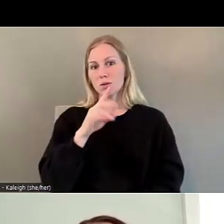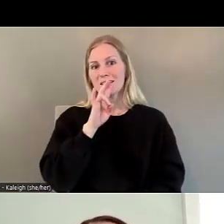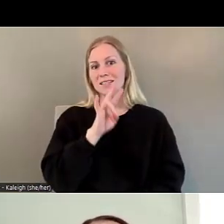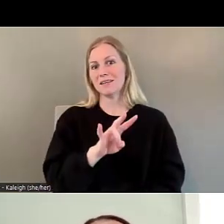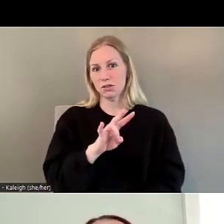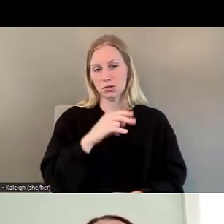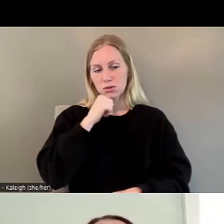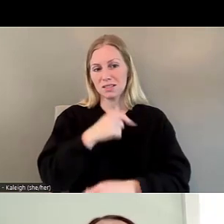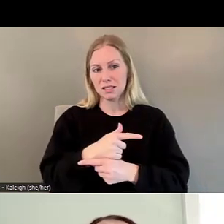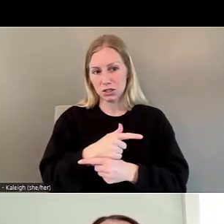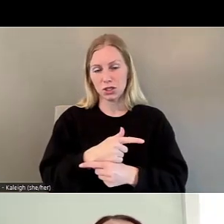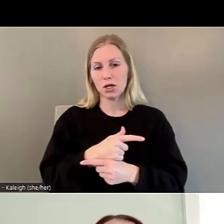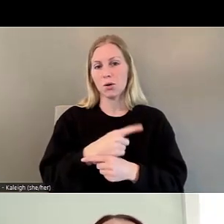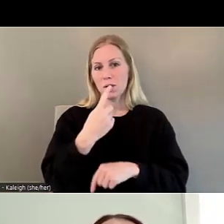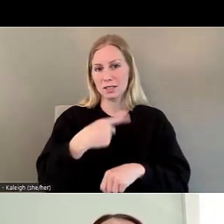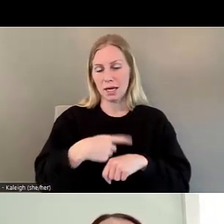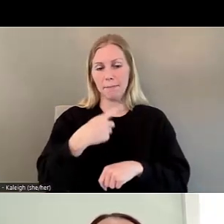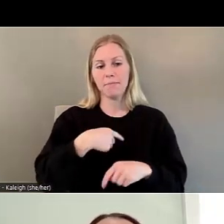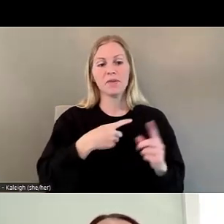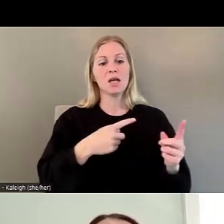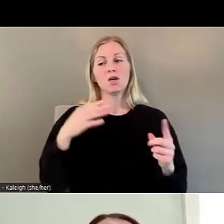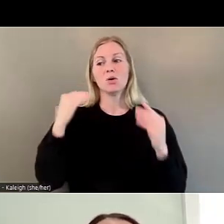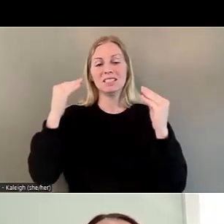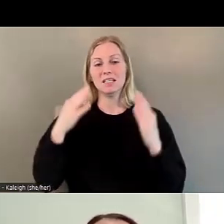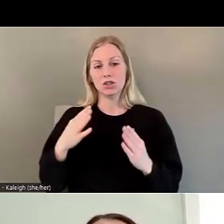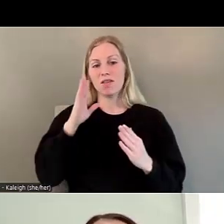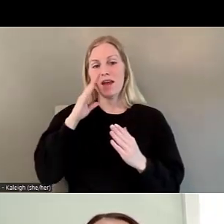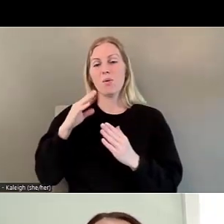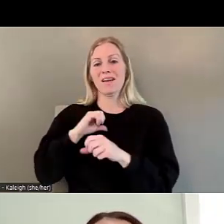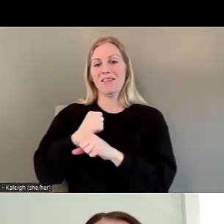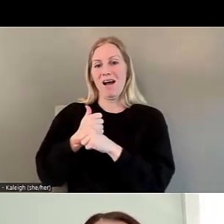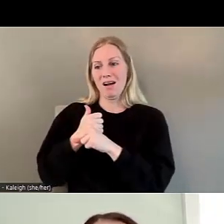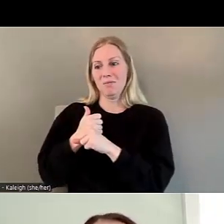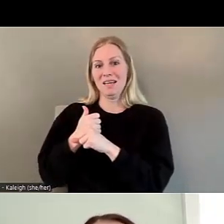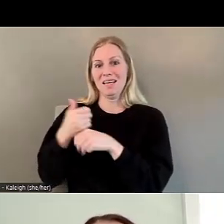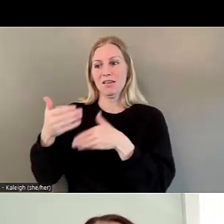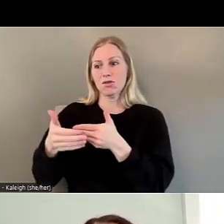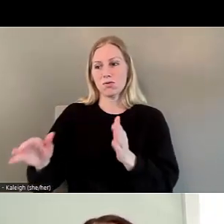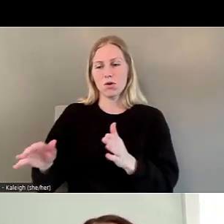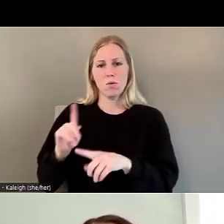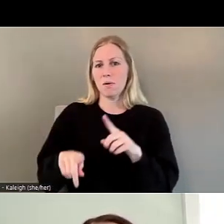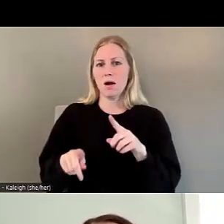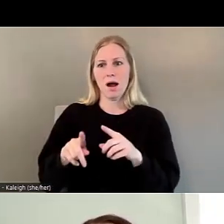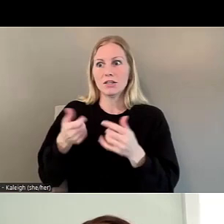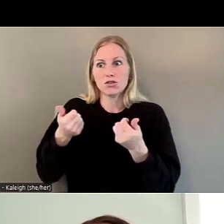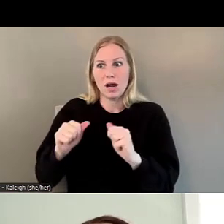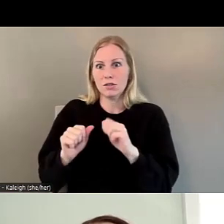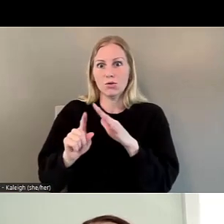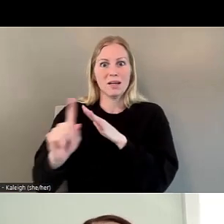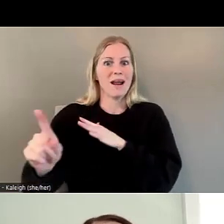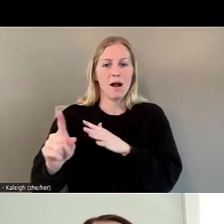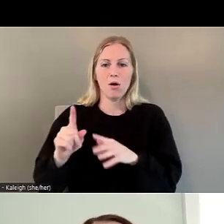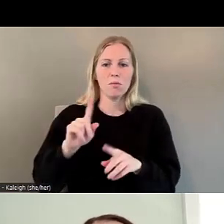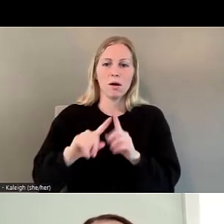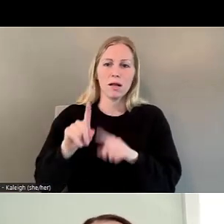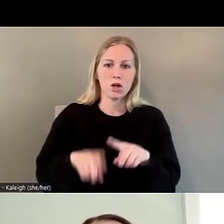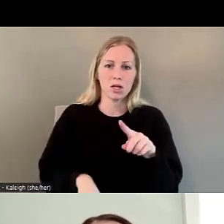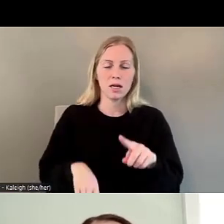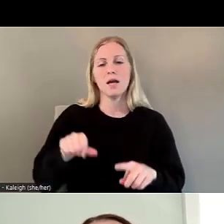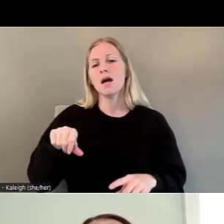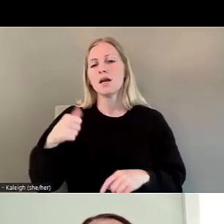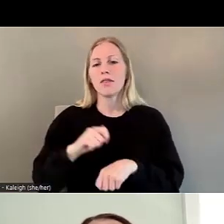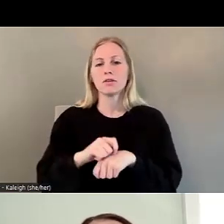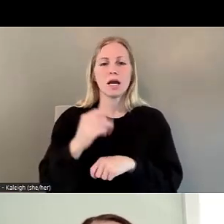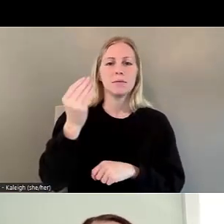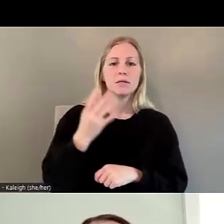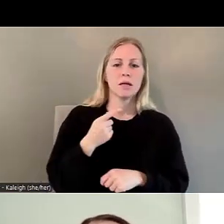one morning that his teachers would lock him in the room and that he tried to get out, but he couldn't. And another time he had said to me, "Mom, I might like a new